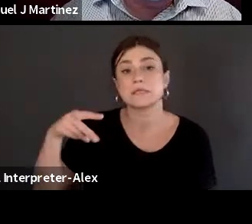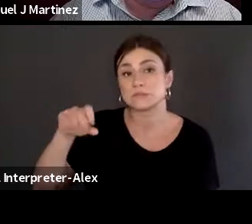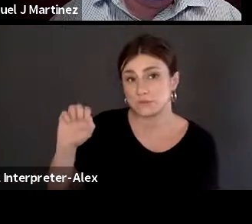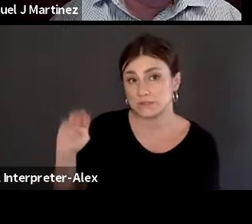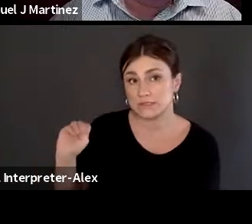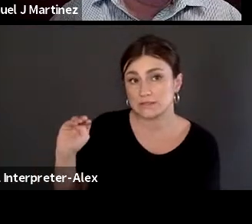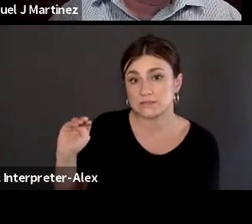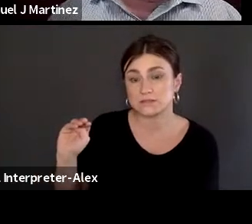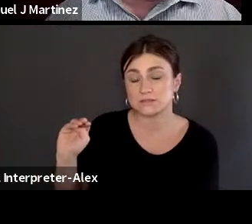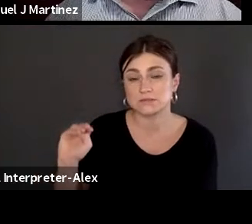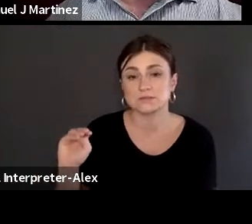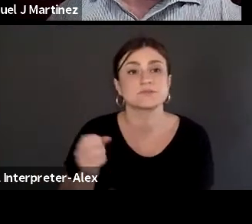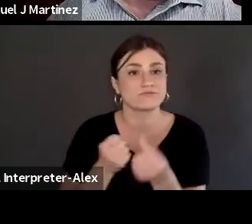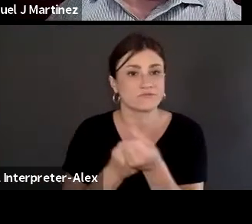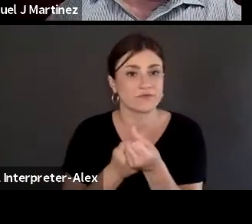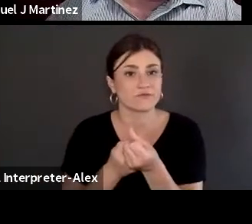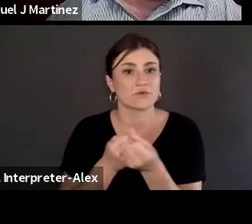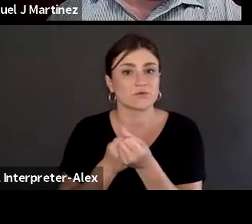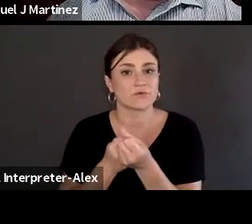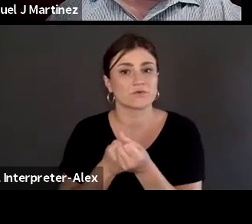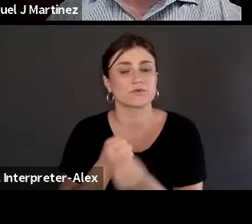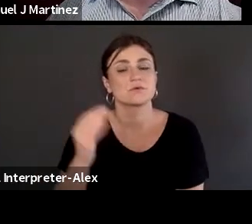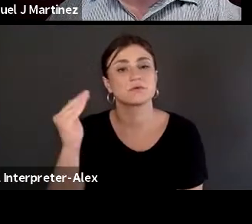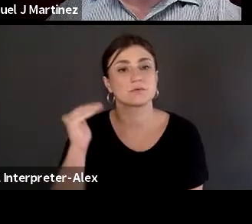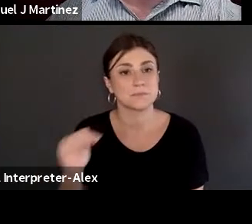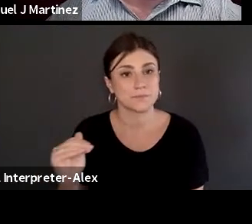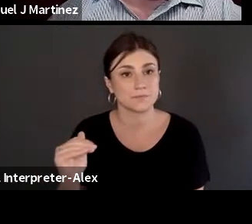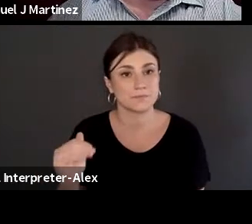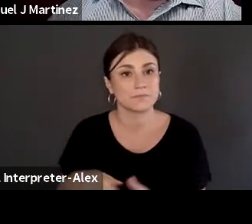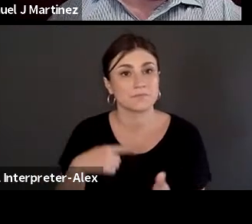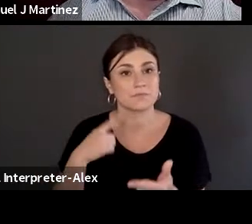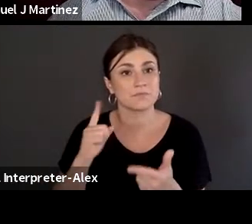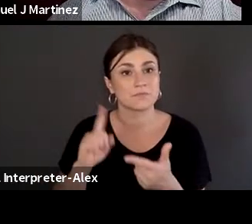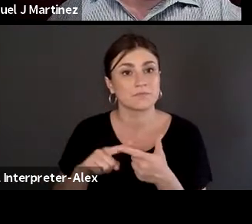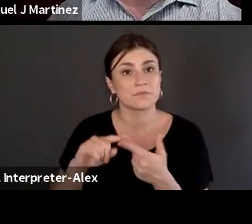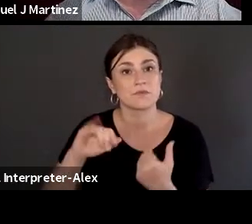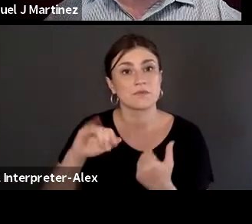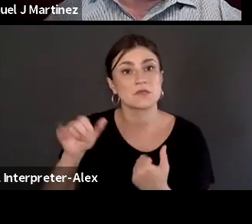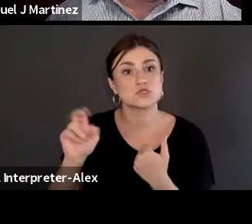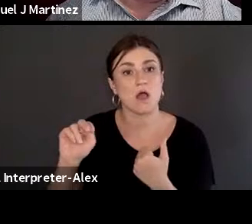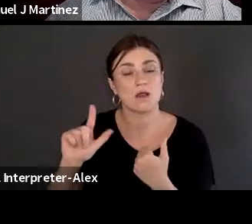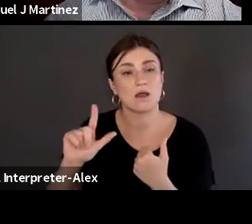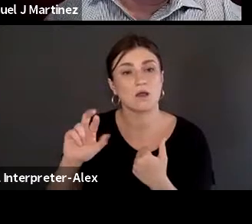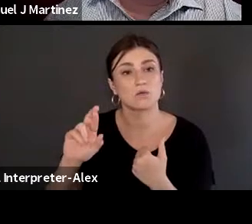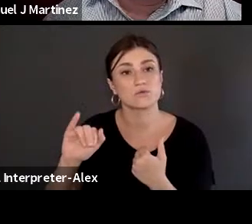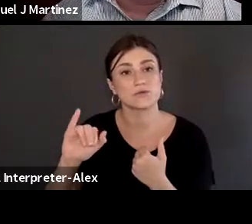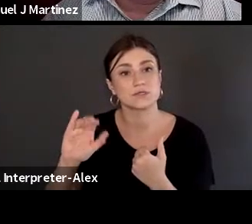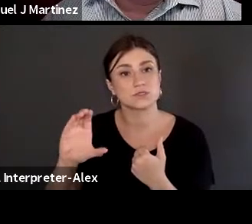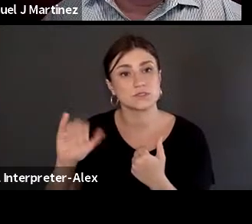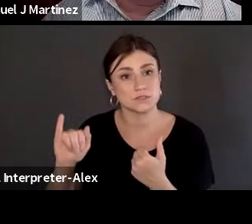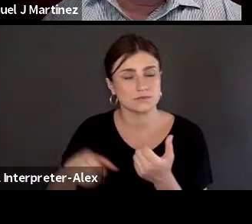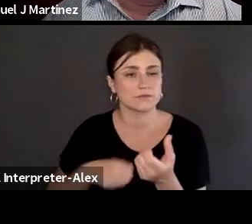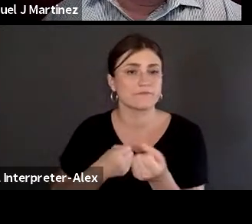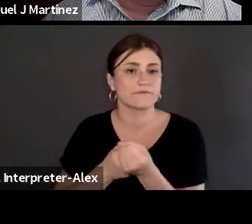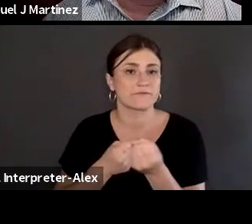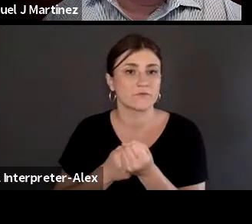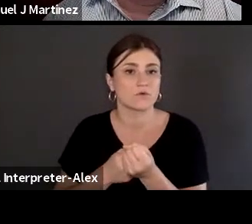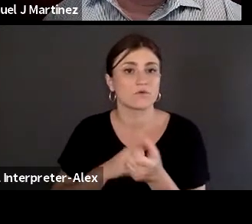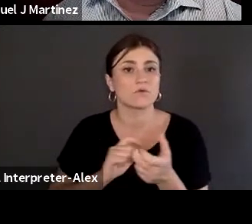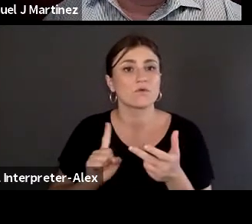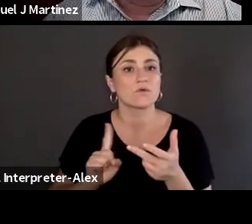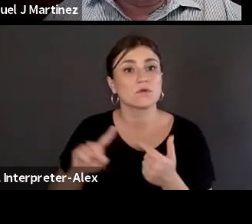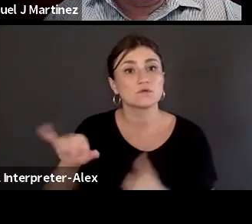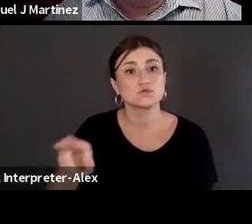Martinez? In favor of the repeal. Councillor John L. Ritchie? In favor. Councillor